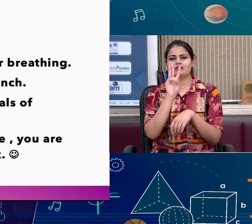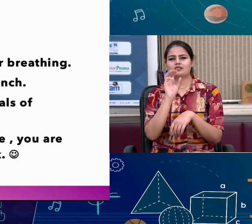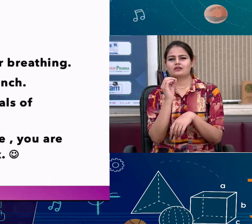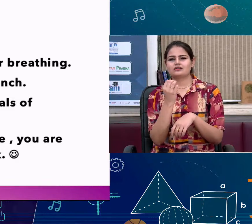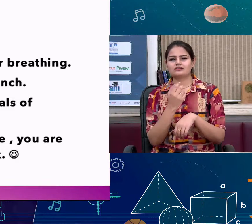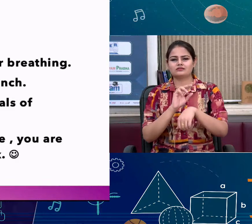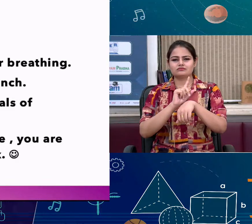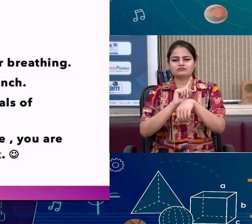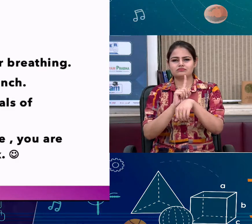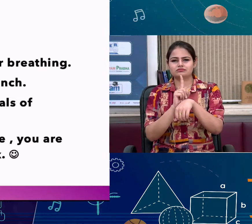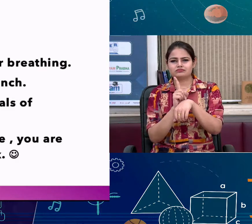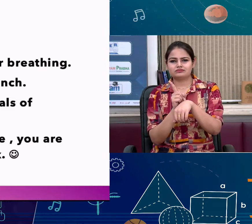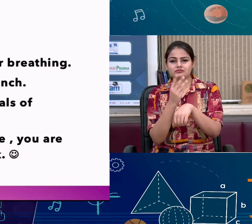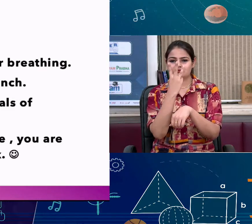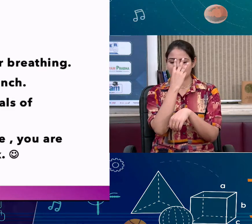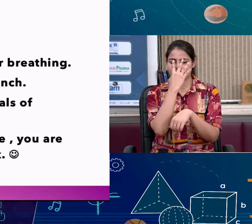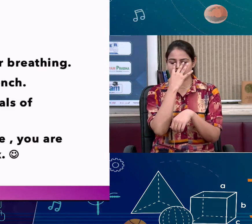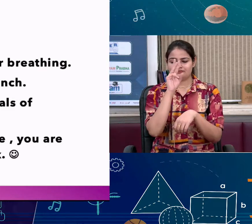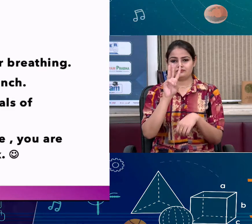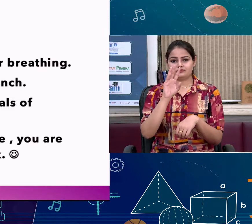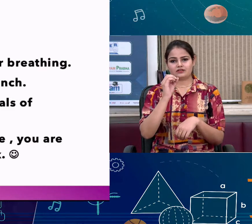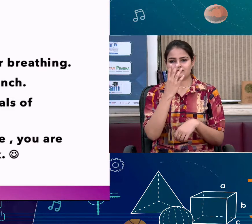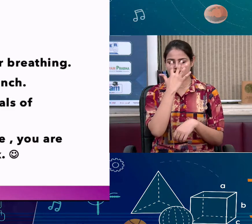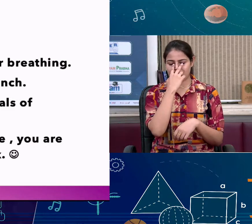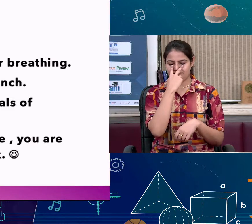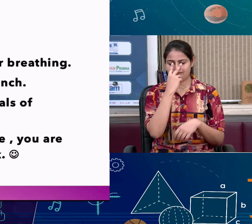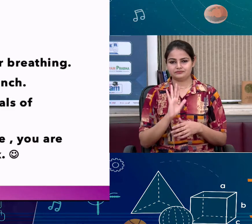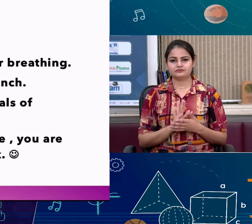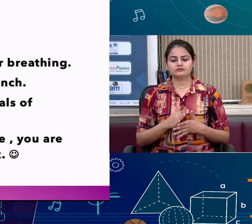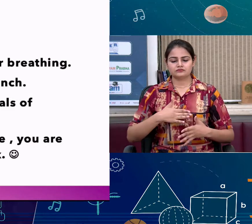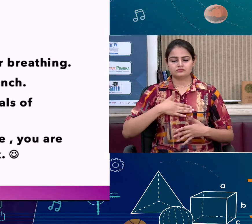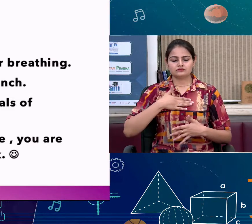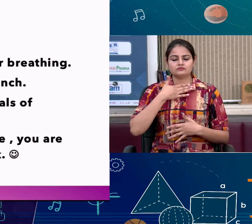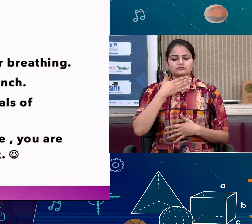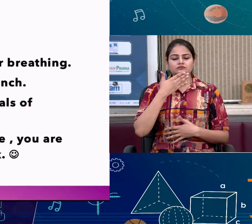Take a deep breath. Concentrate on your breathing.